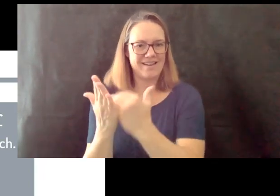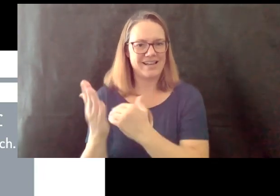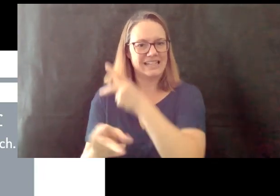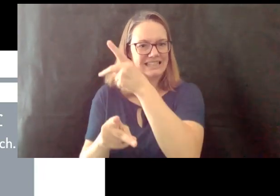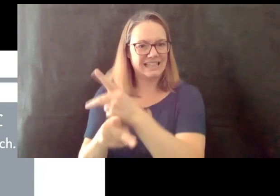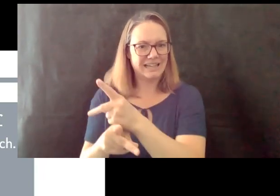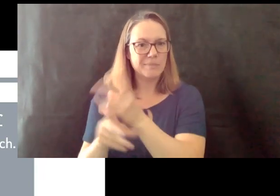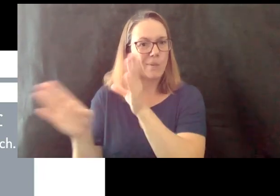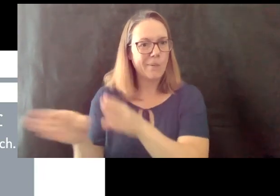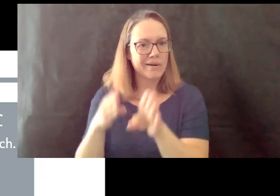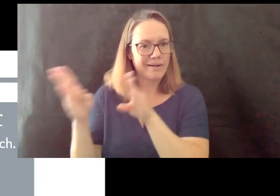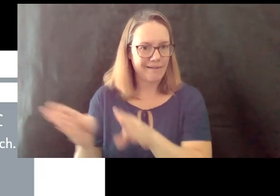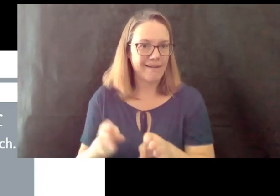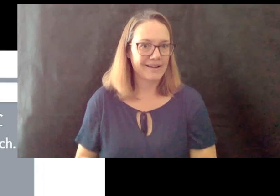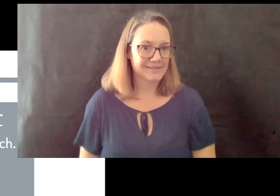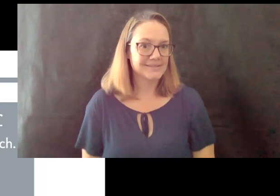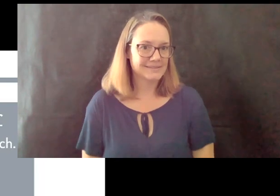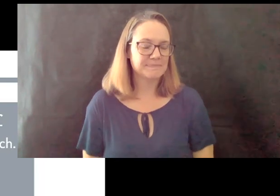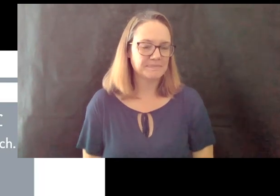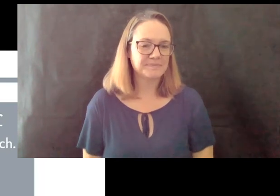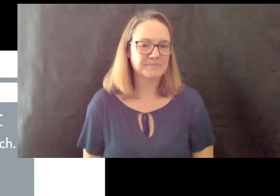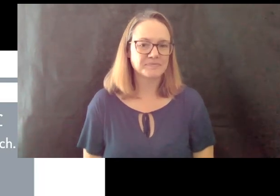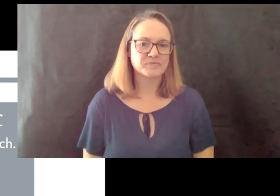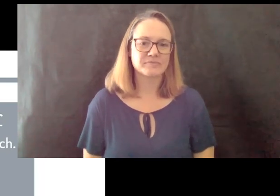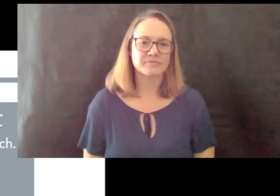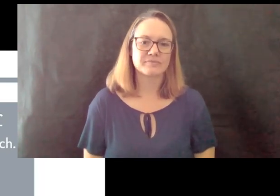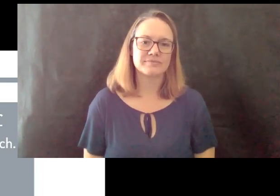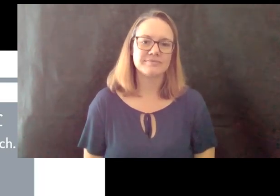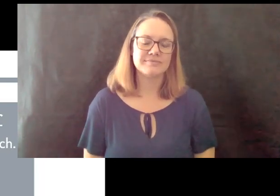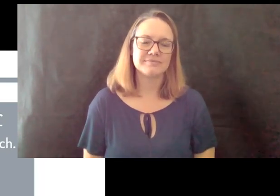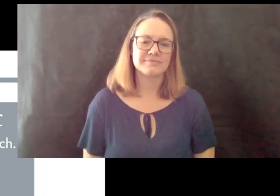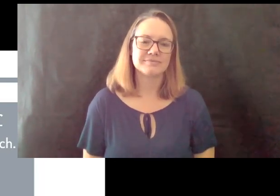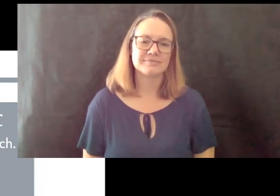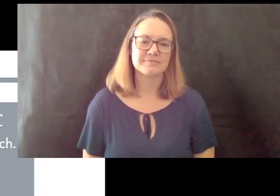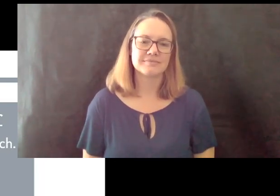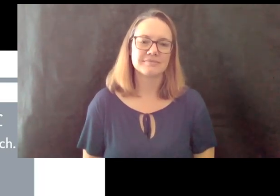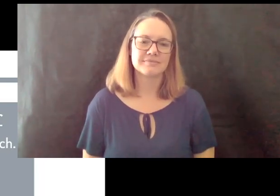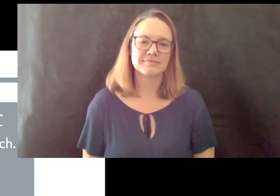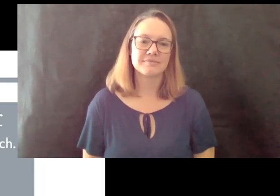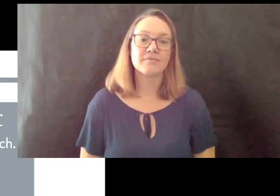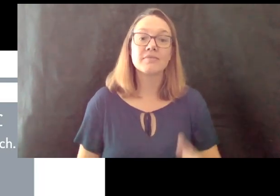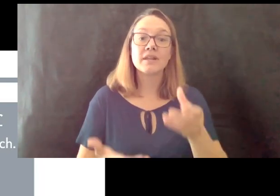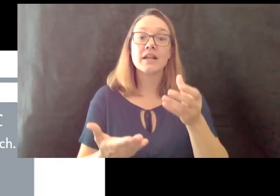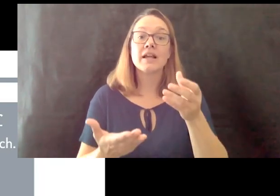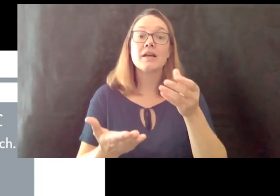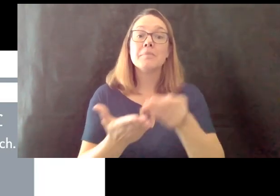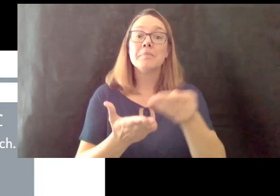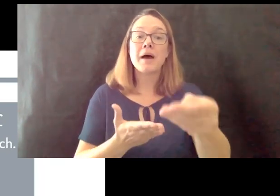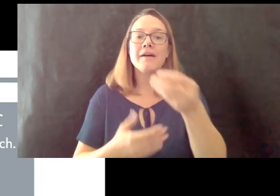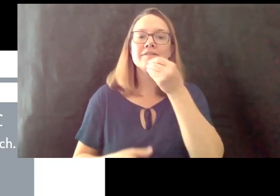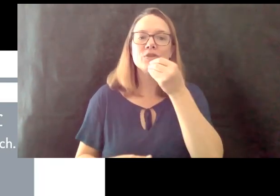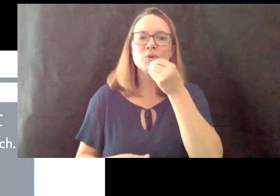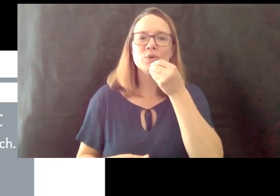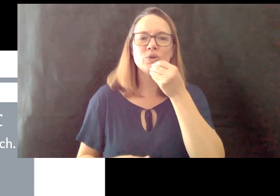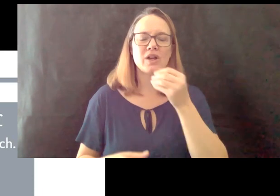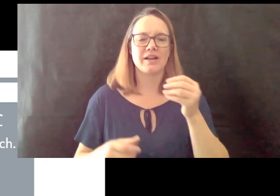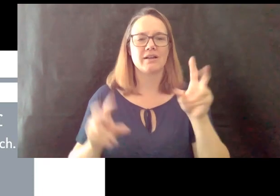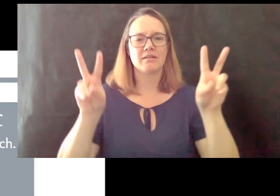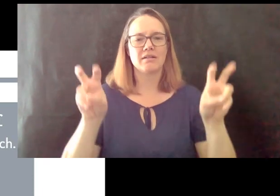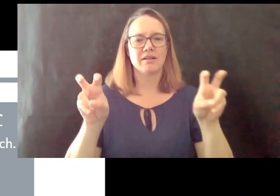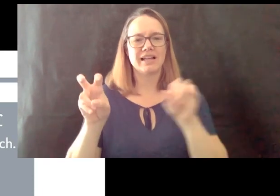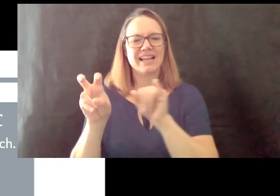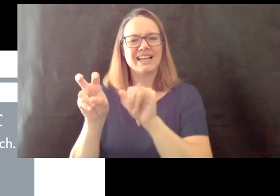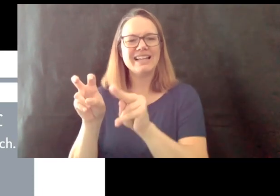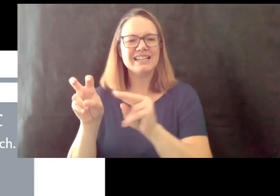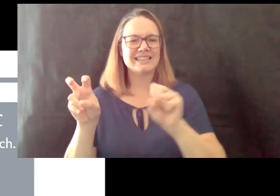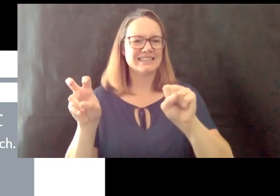you. So just another way to help stay organized. Try and stay and buy foods that are in